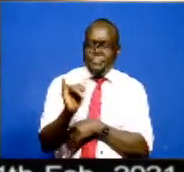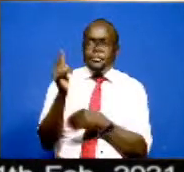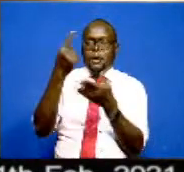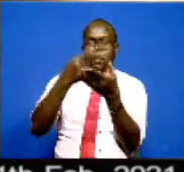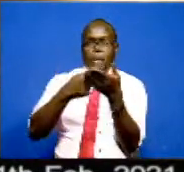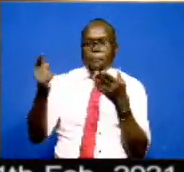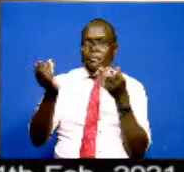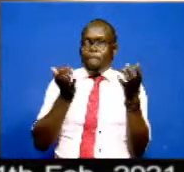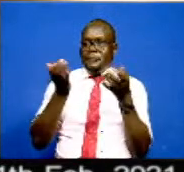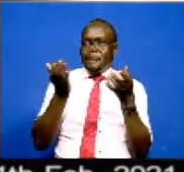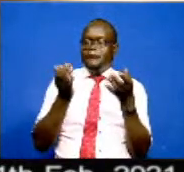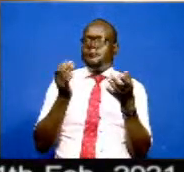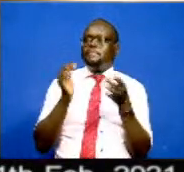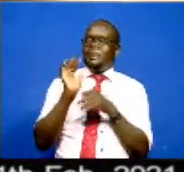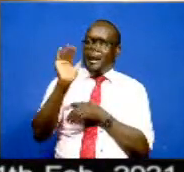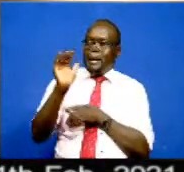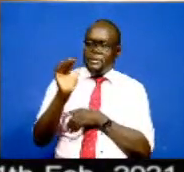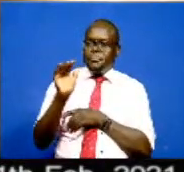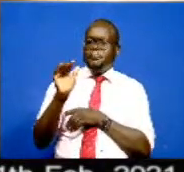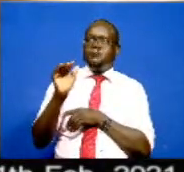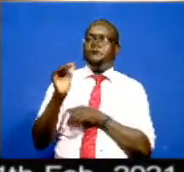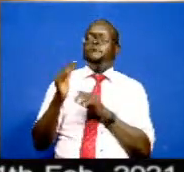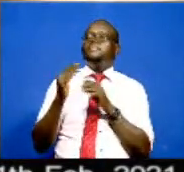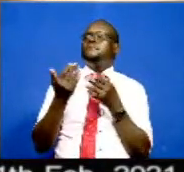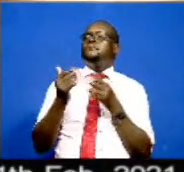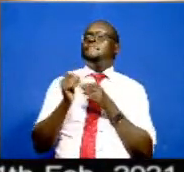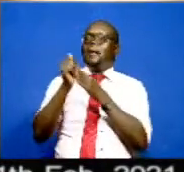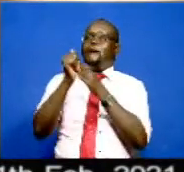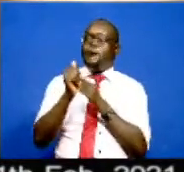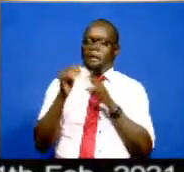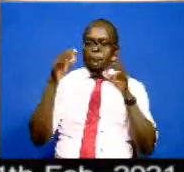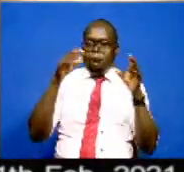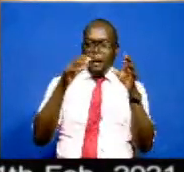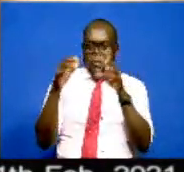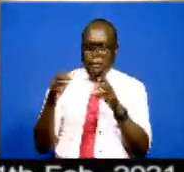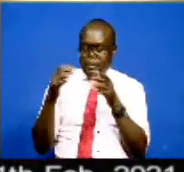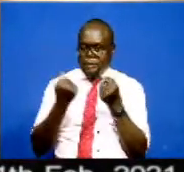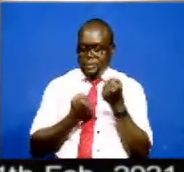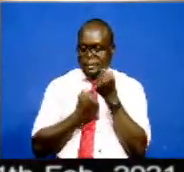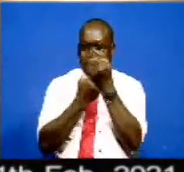these names and ask my colleague, the Leader Minority, to second.